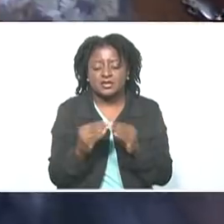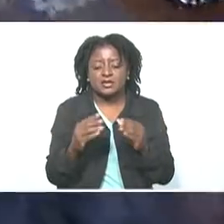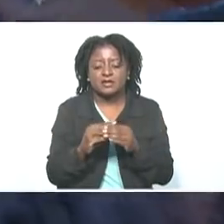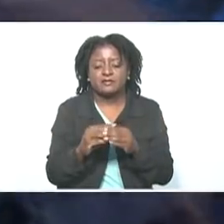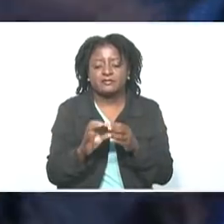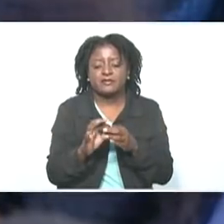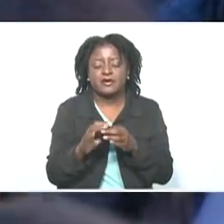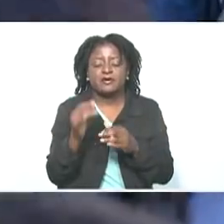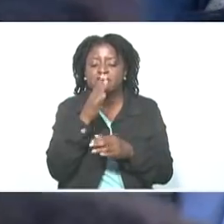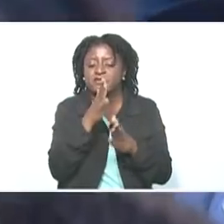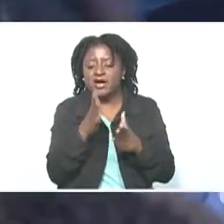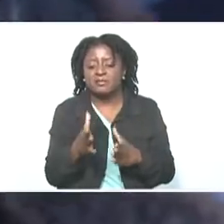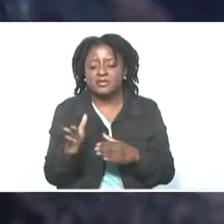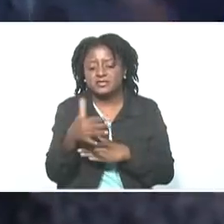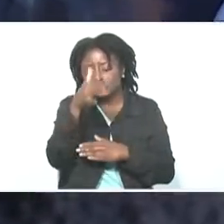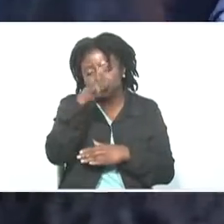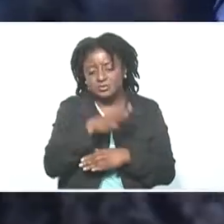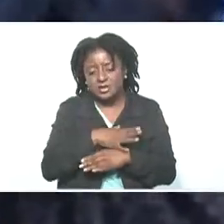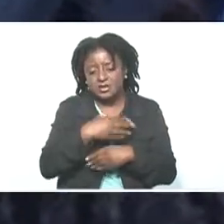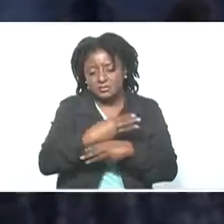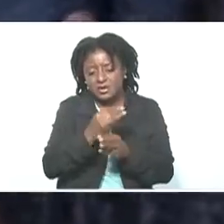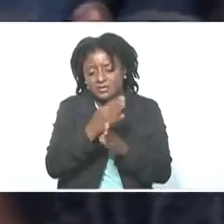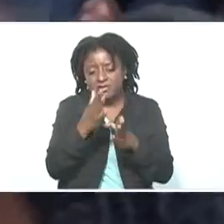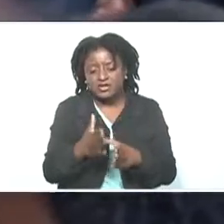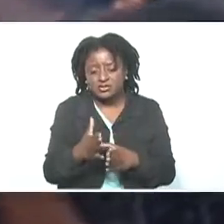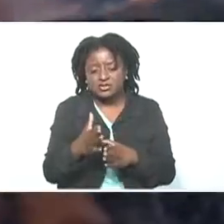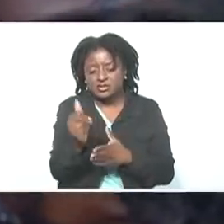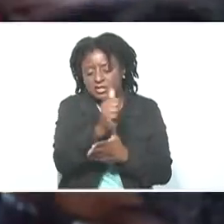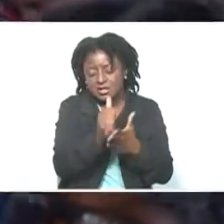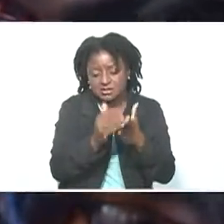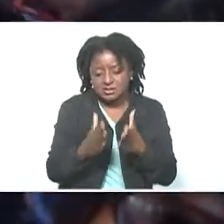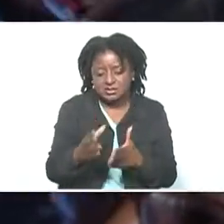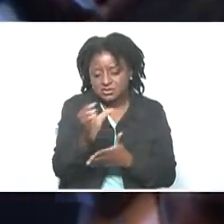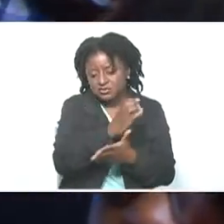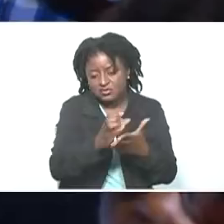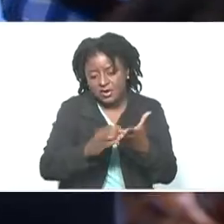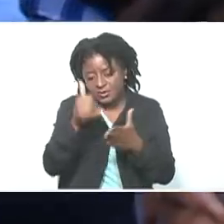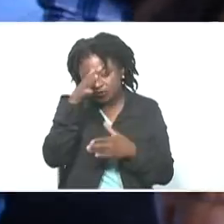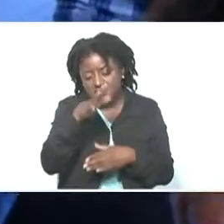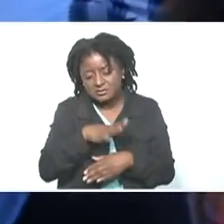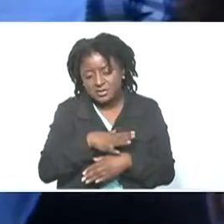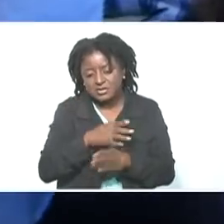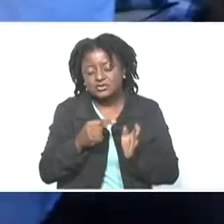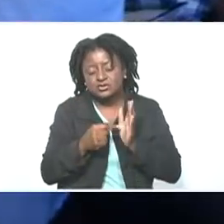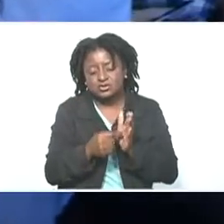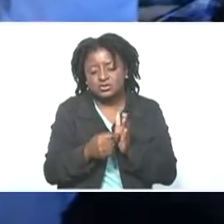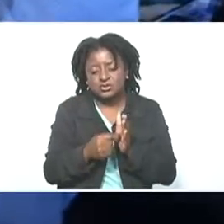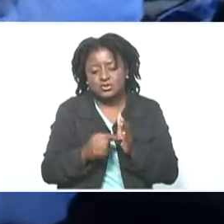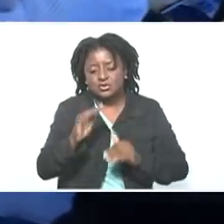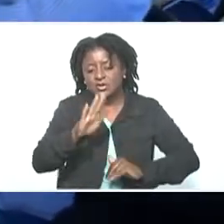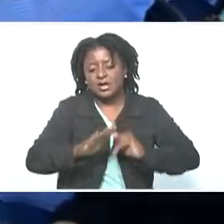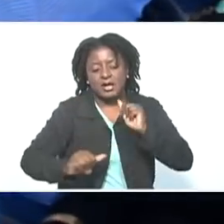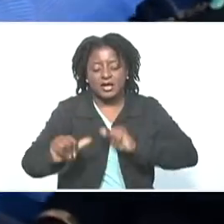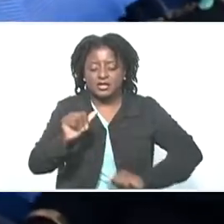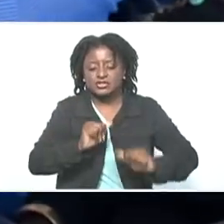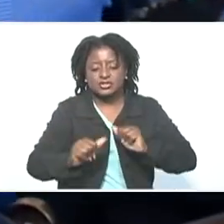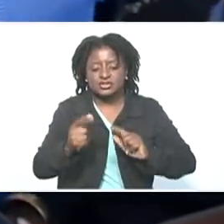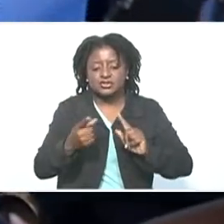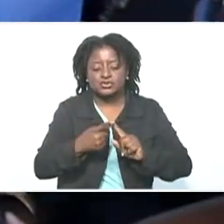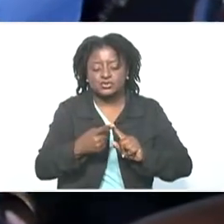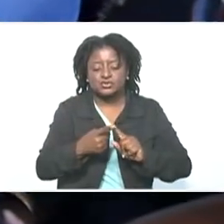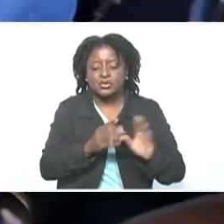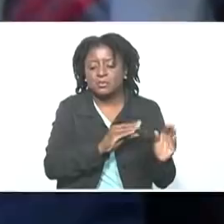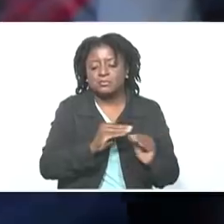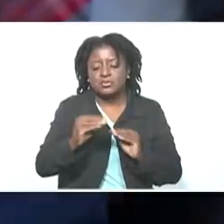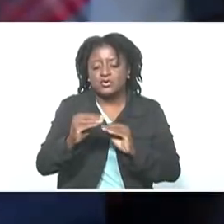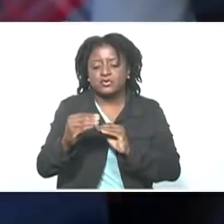fishermen, manufacturers, artisans, and craftsmen demonstrate tangible steps taken to inch the nation closer to becoming